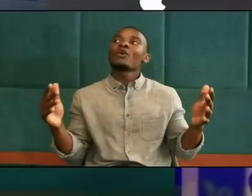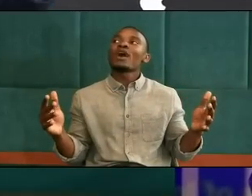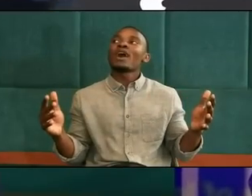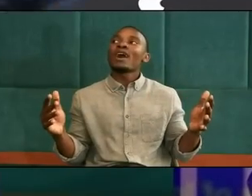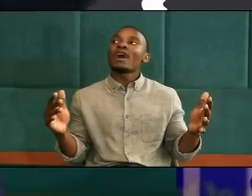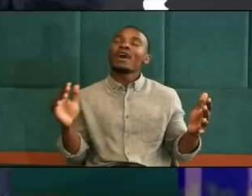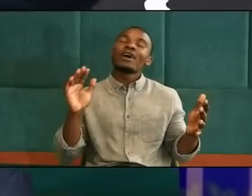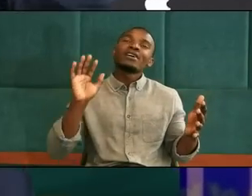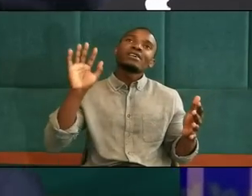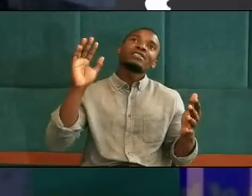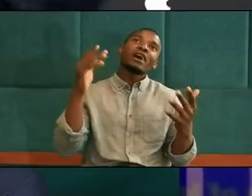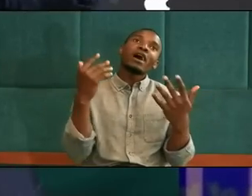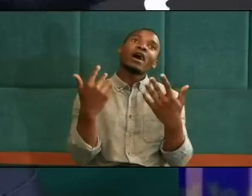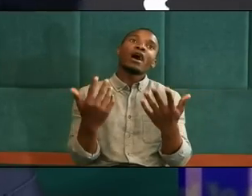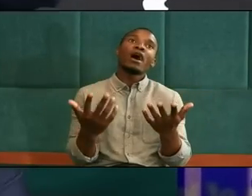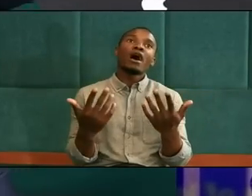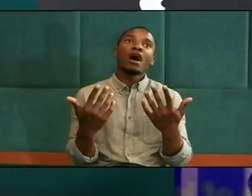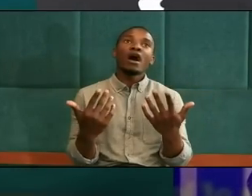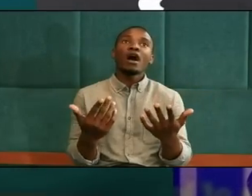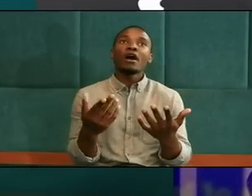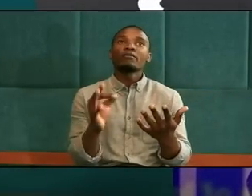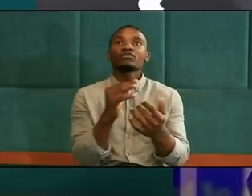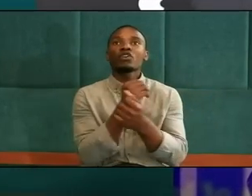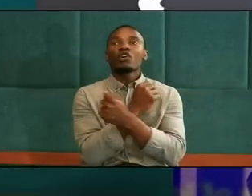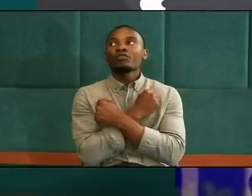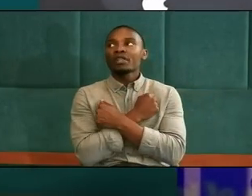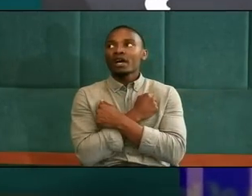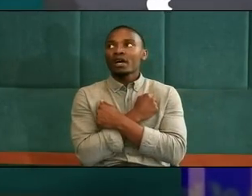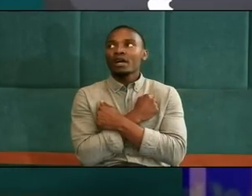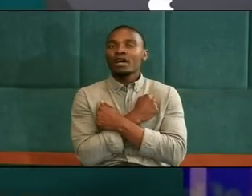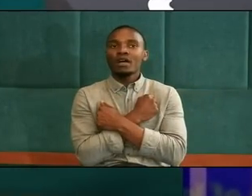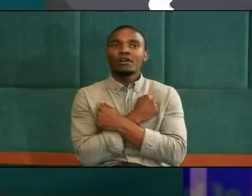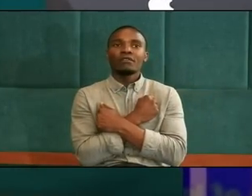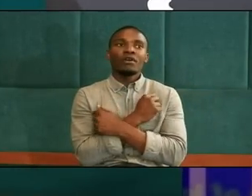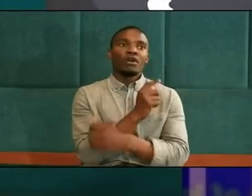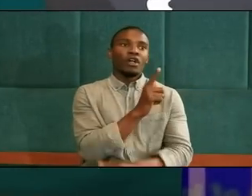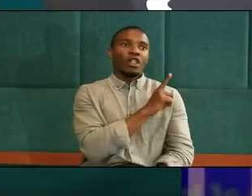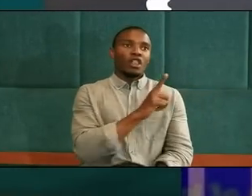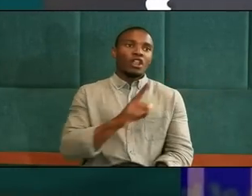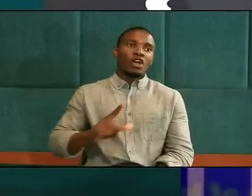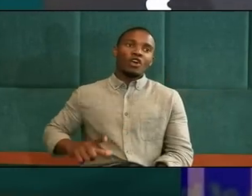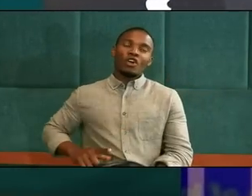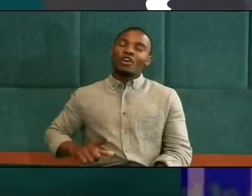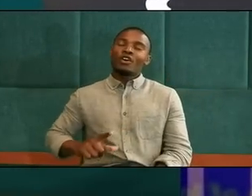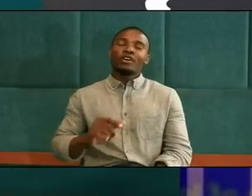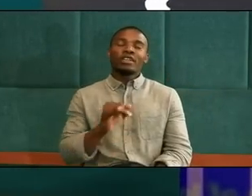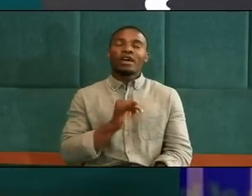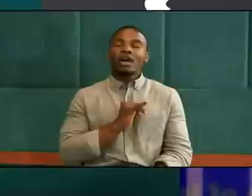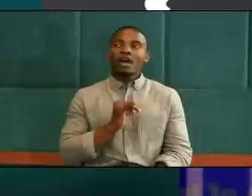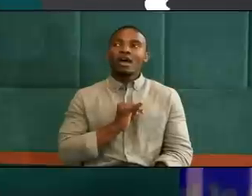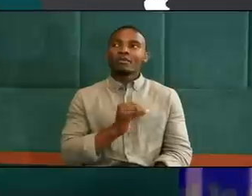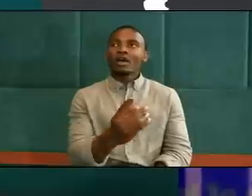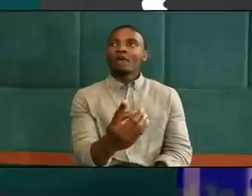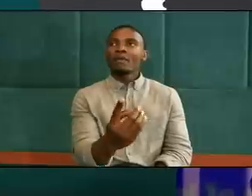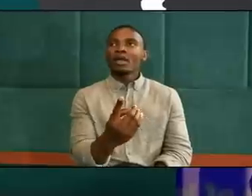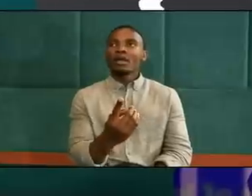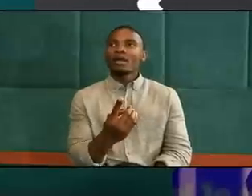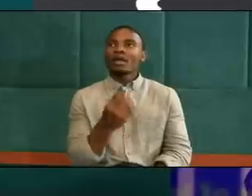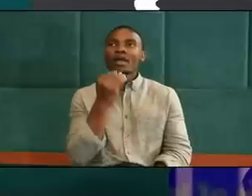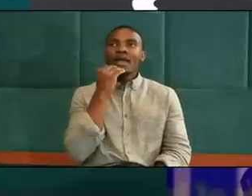Come. Come. Come from the balcony. Come. Lord, I'm